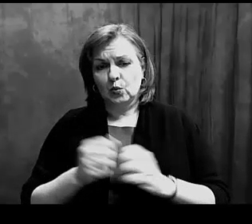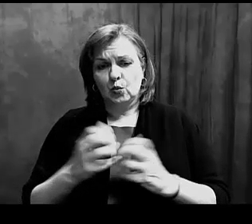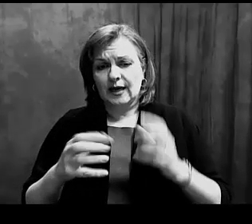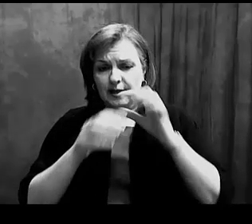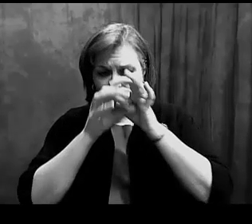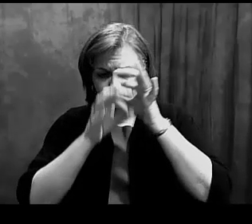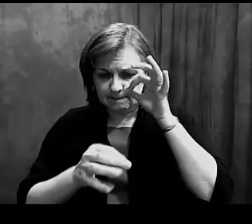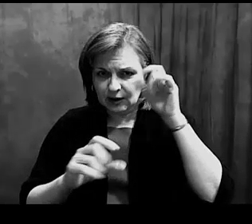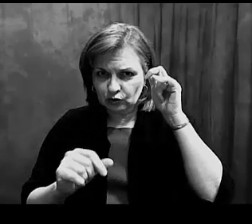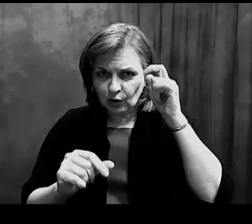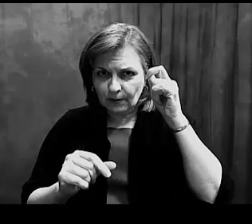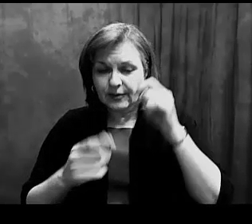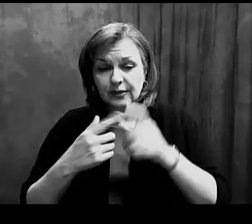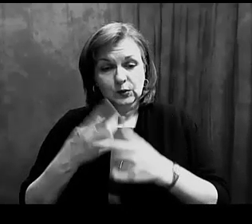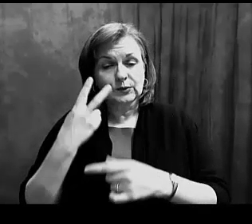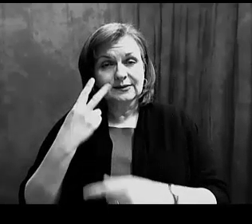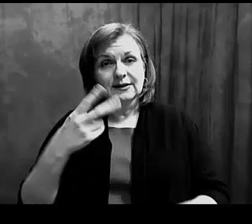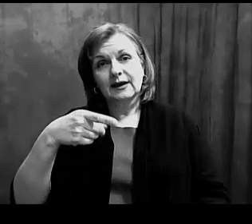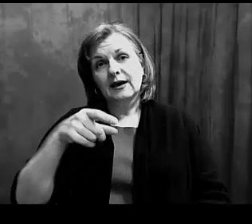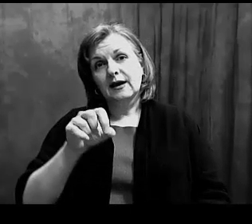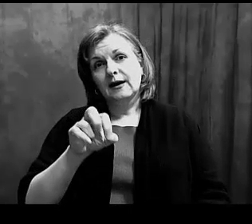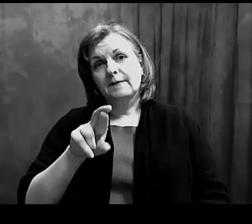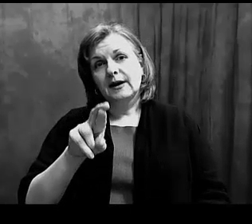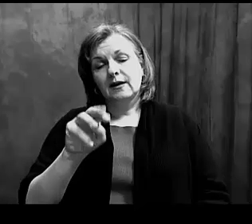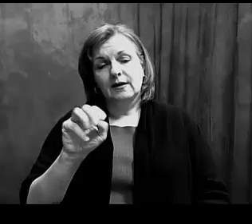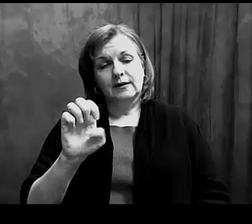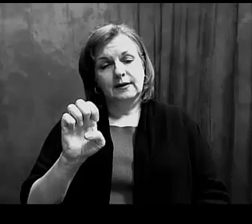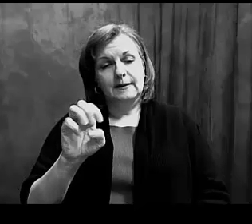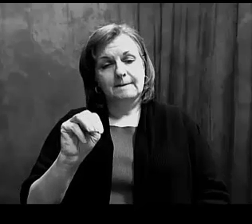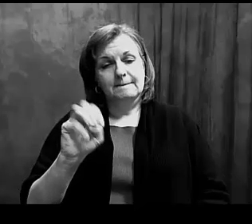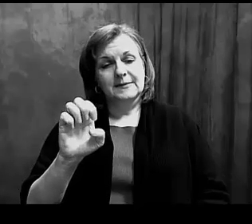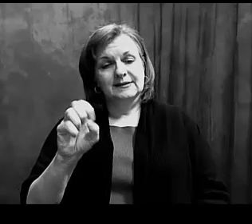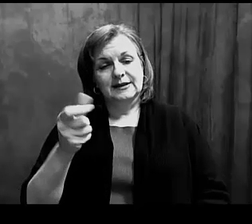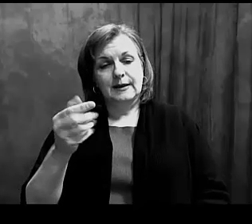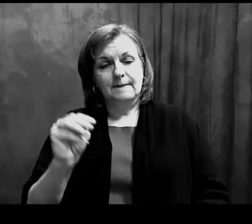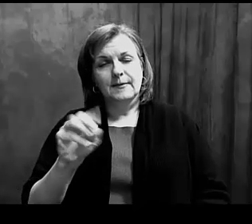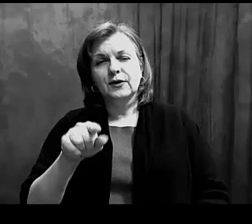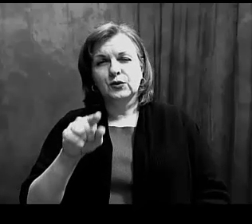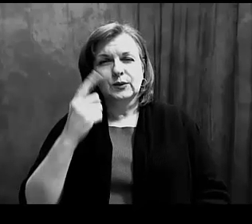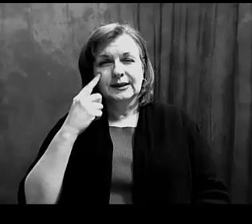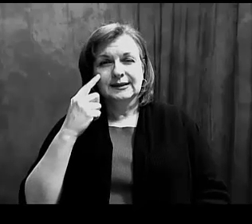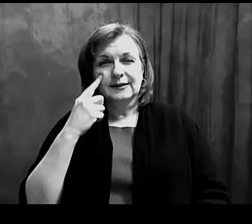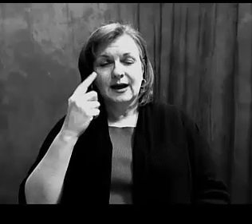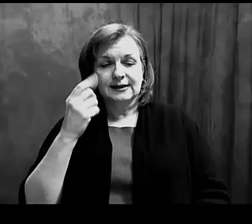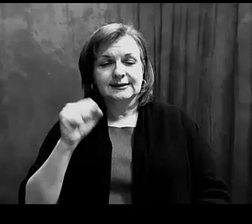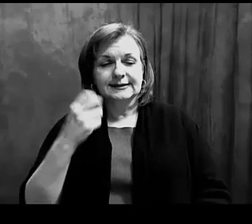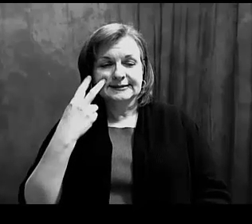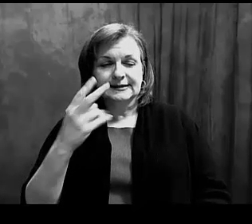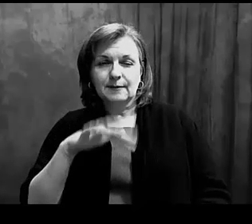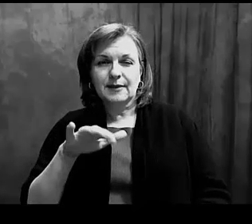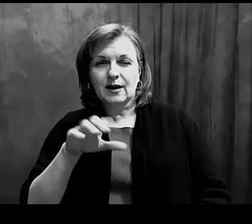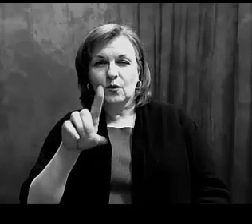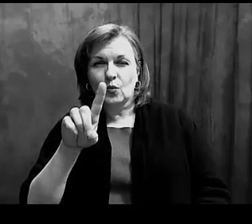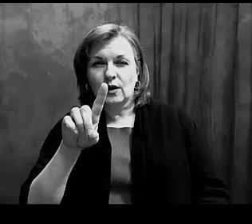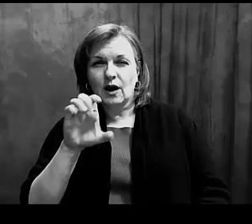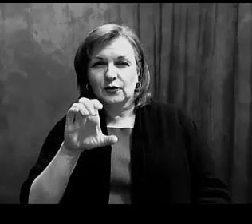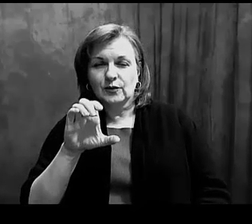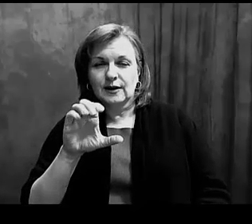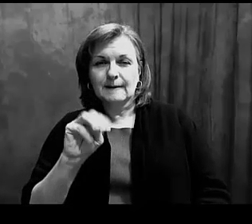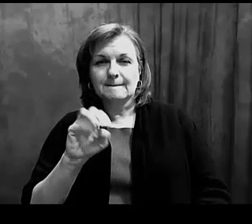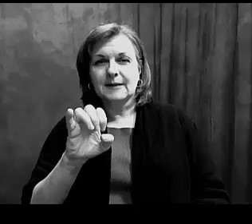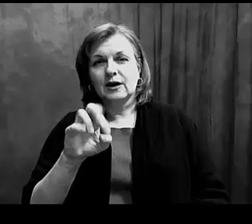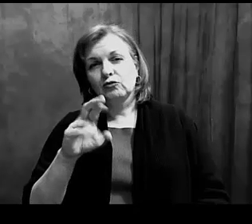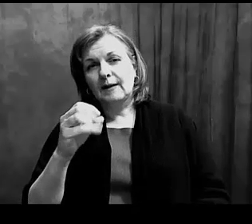eggs, all right? You can even see things like paramecium. You see down to about 100 micrometers